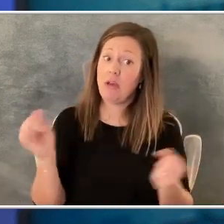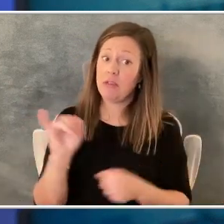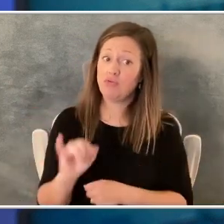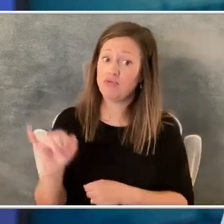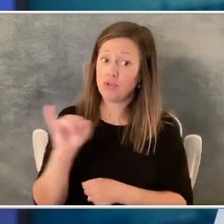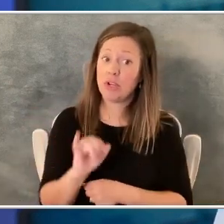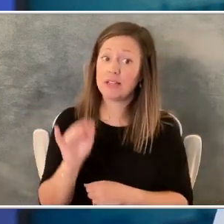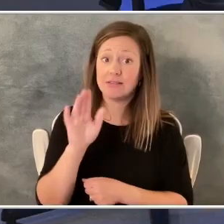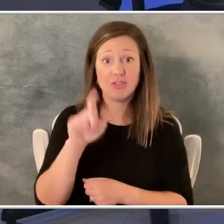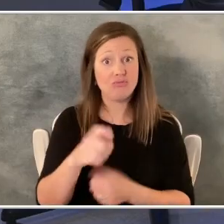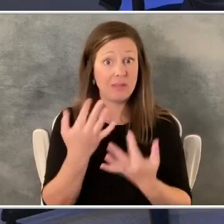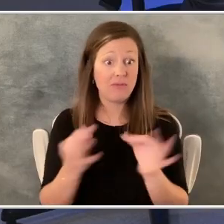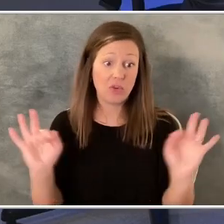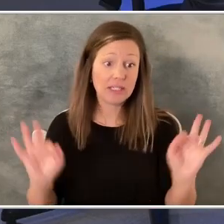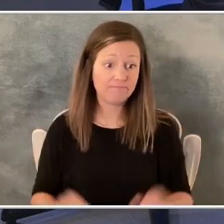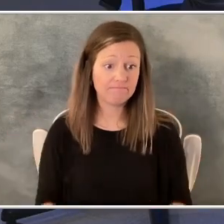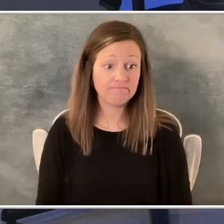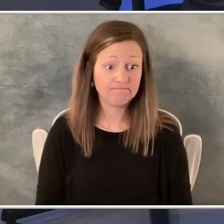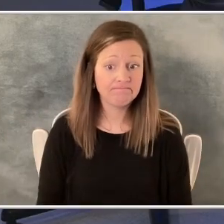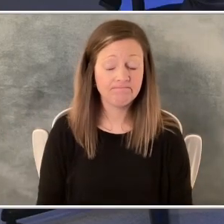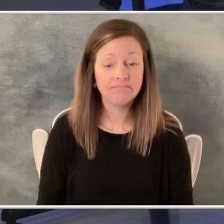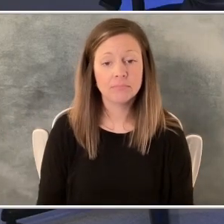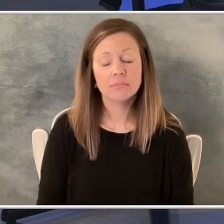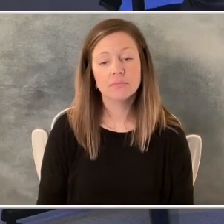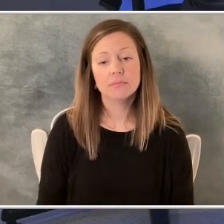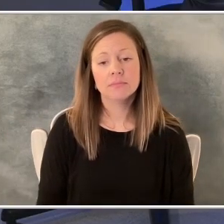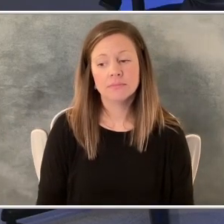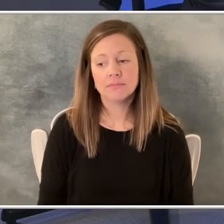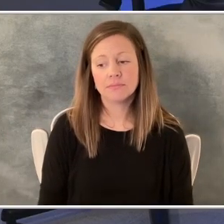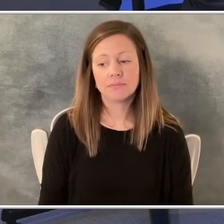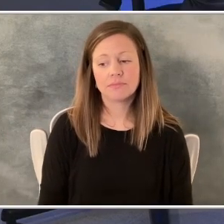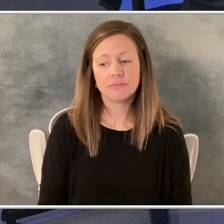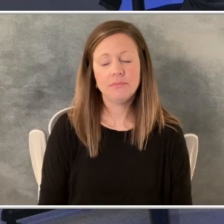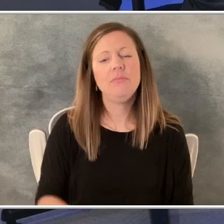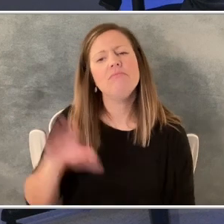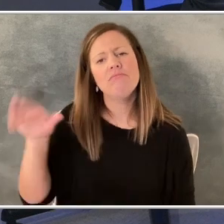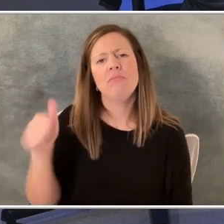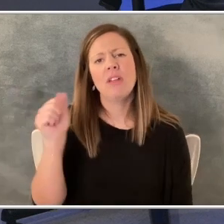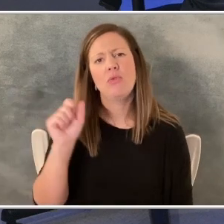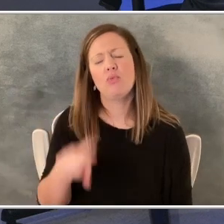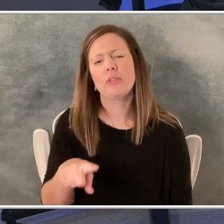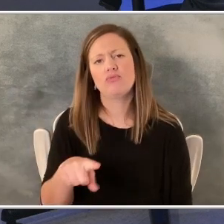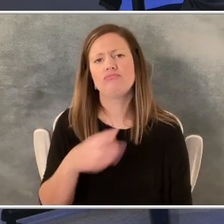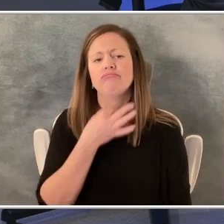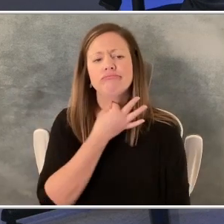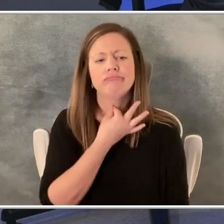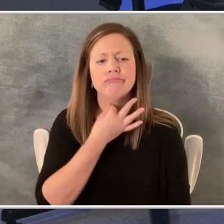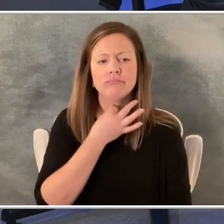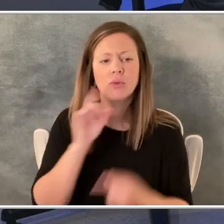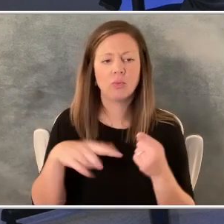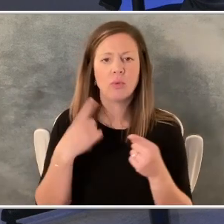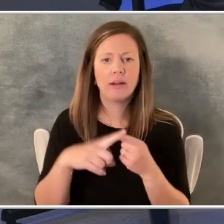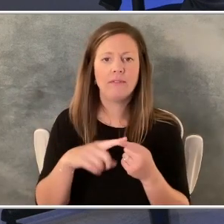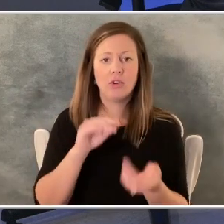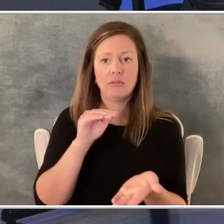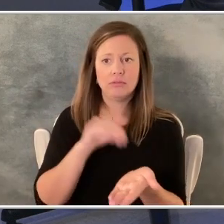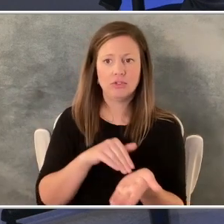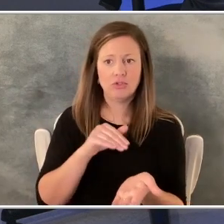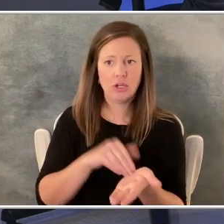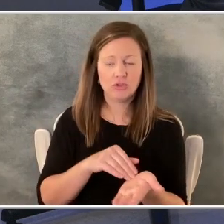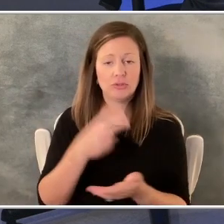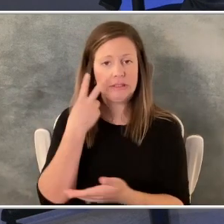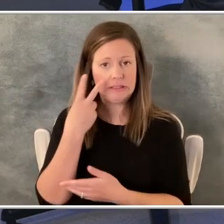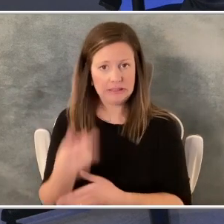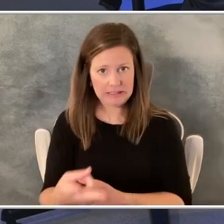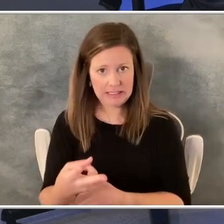can. Okay, good to know. Jennifer wants to know, when Dr. Wilkerson sees a